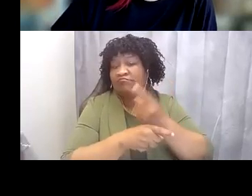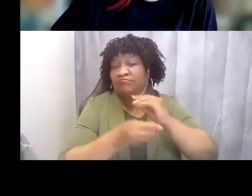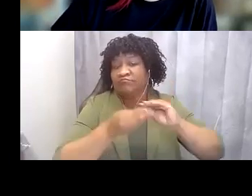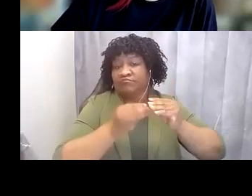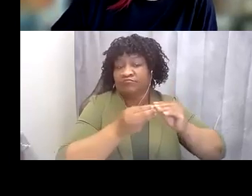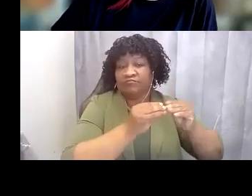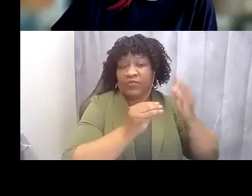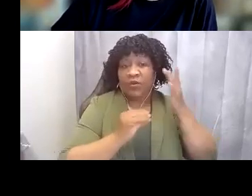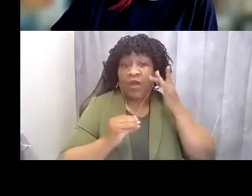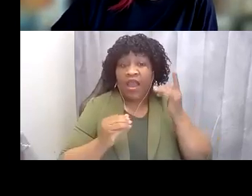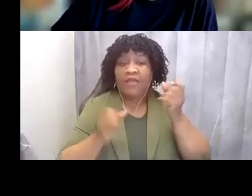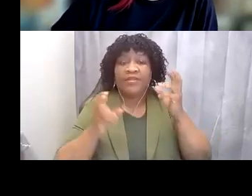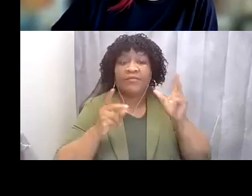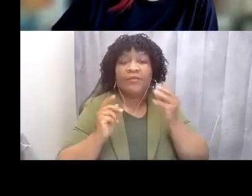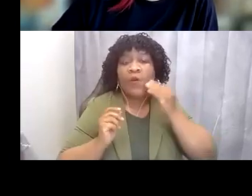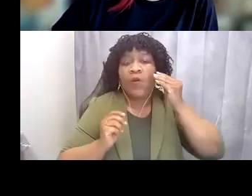of home testing.